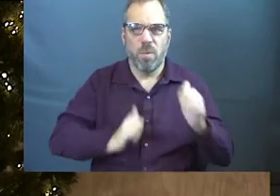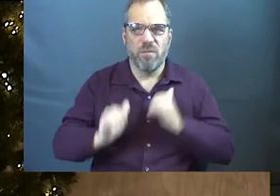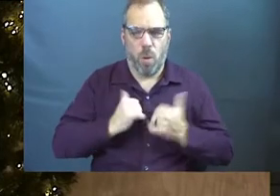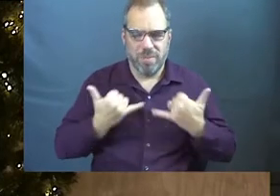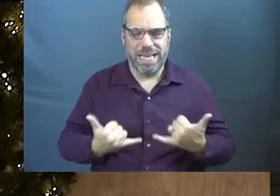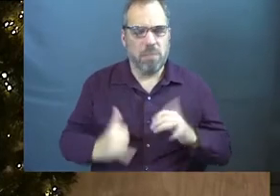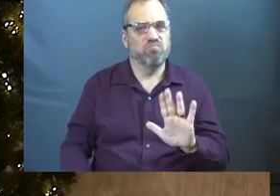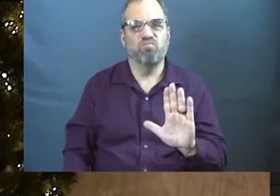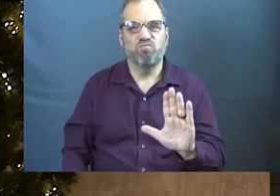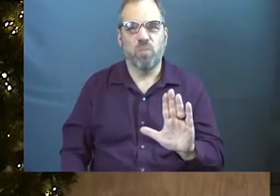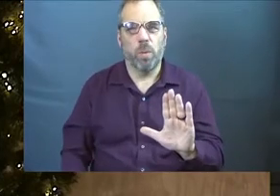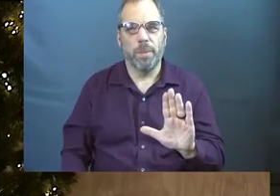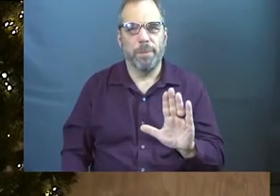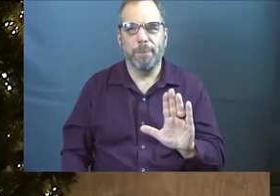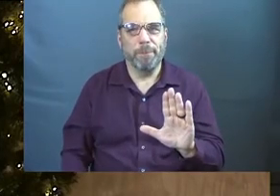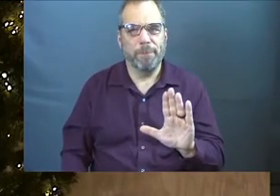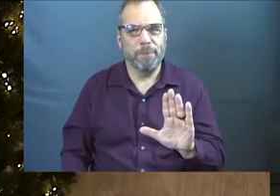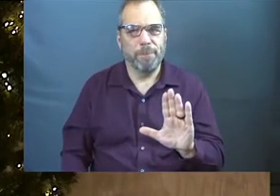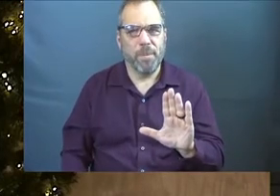your present.